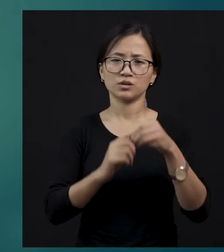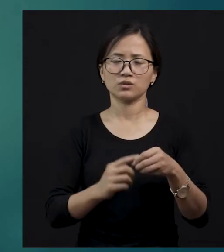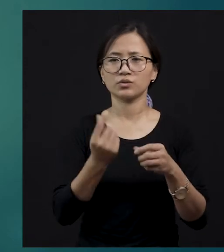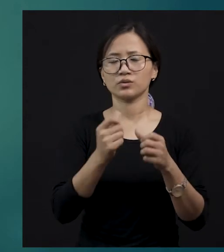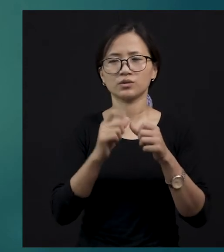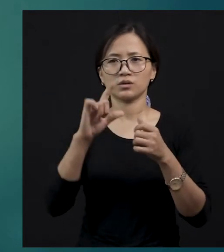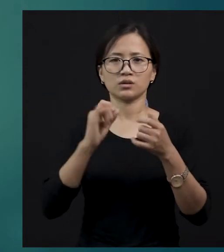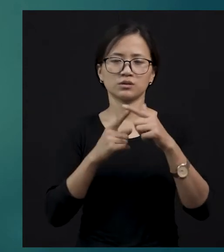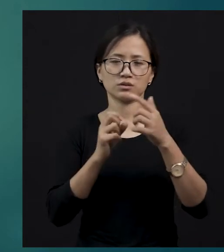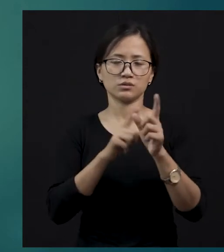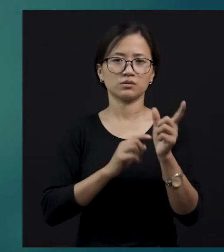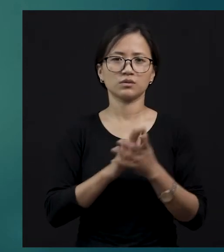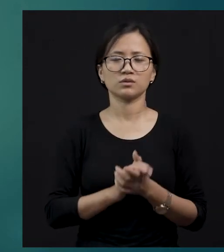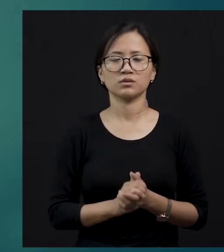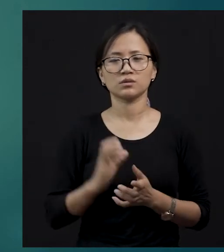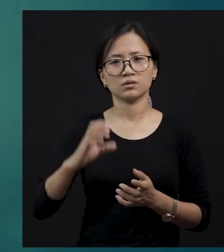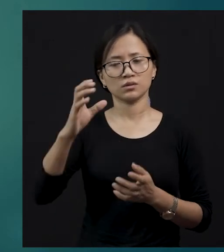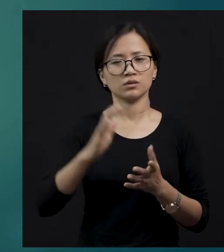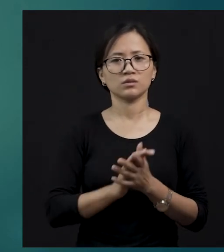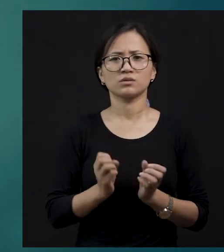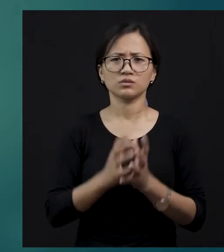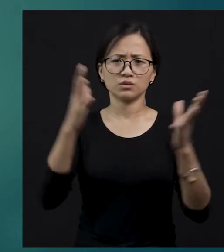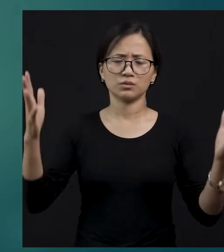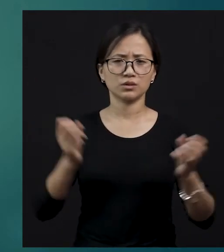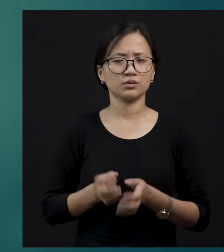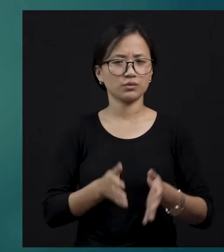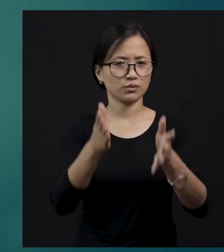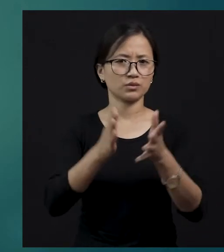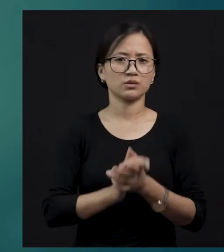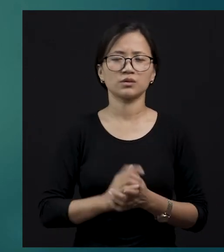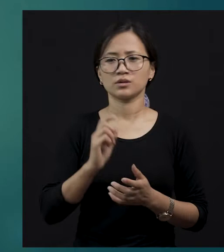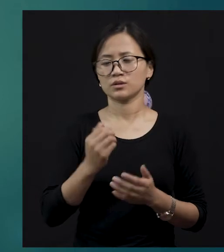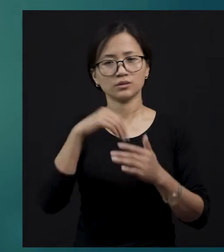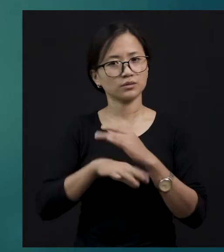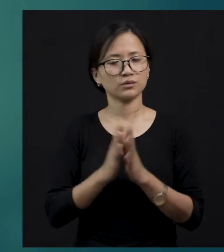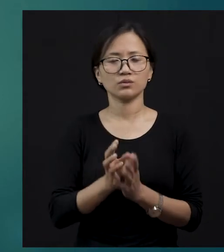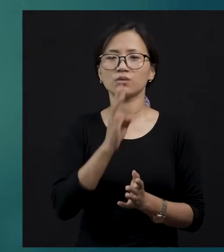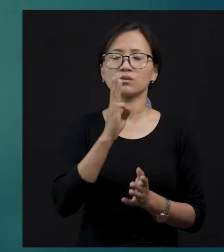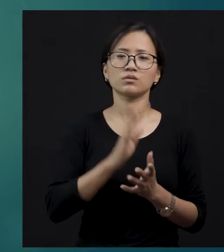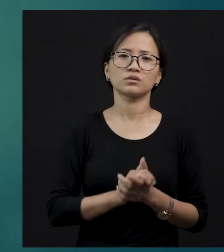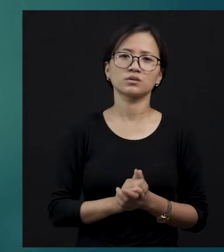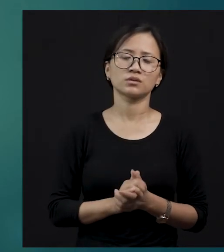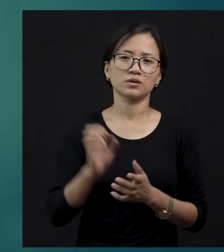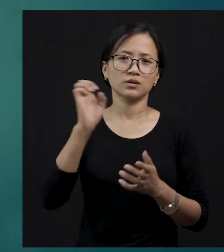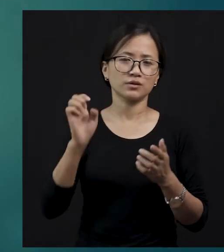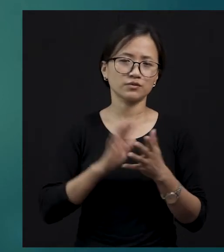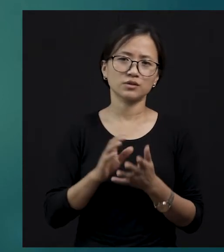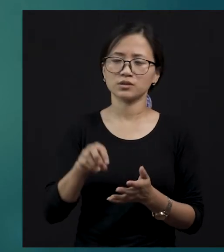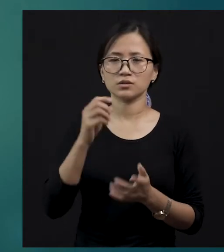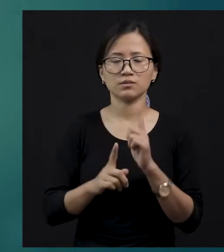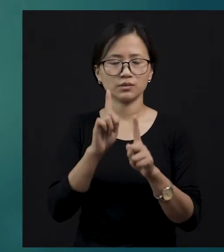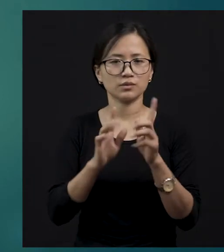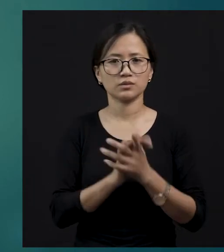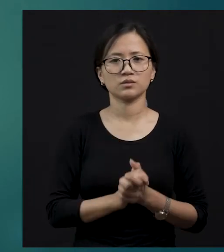is a camel is able to adapt itself in so many ways, not just in the water, okay? It can even eat the